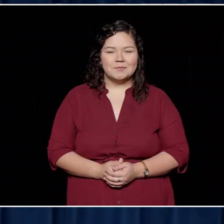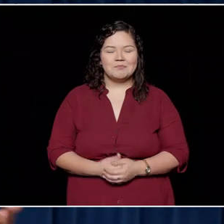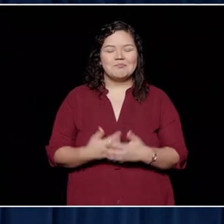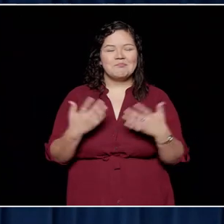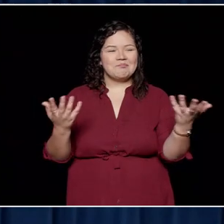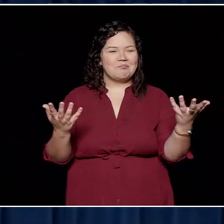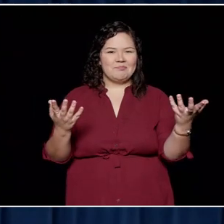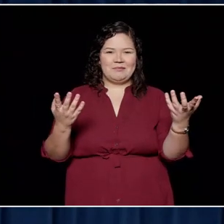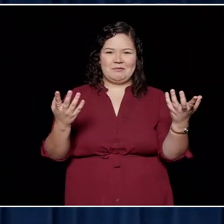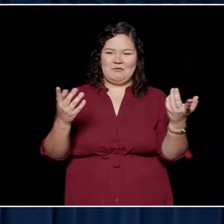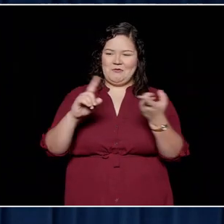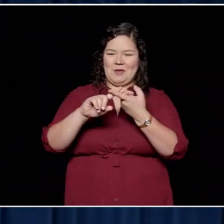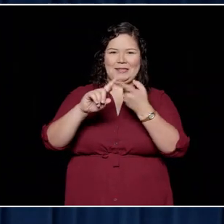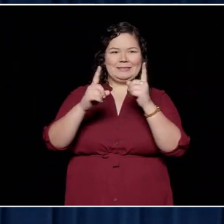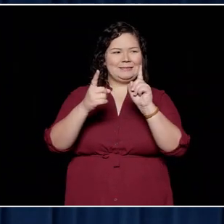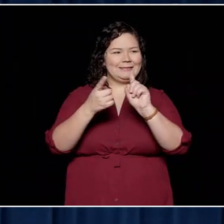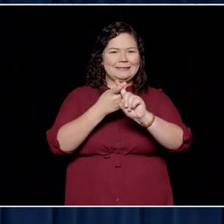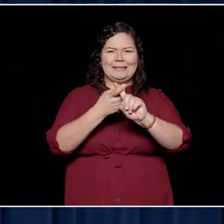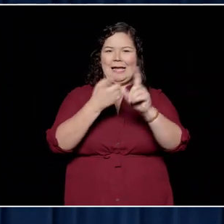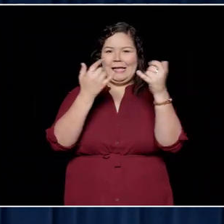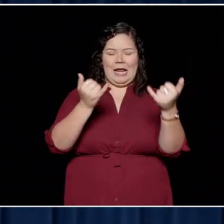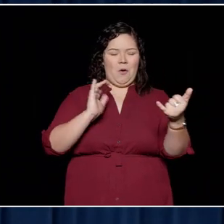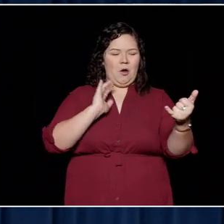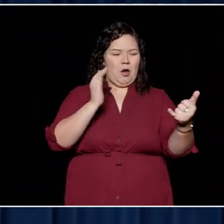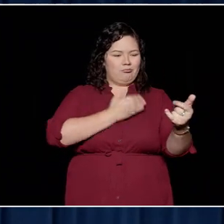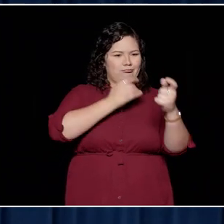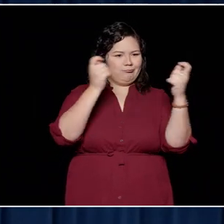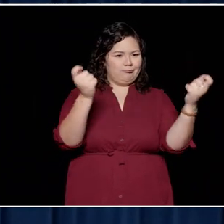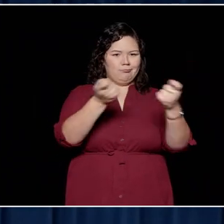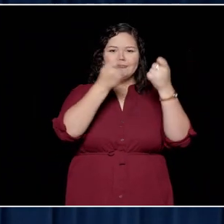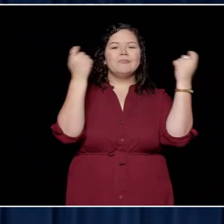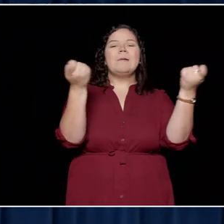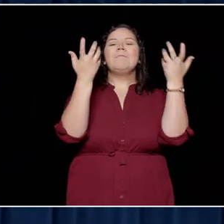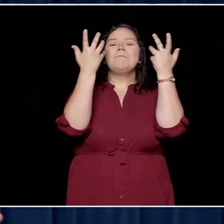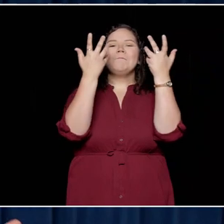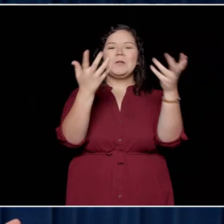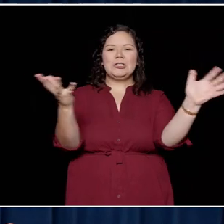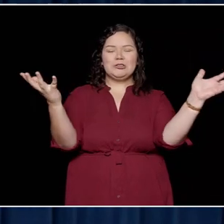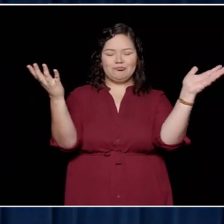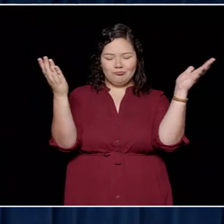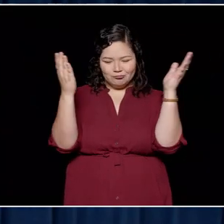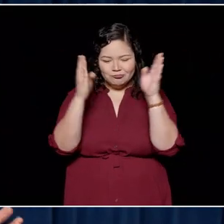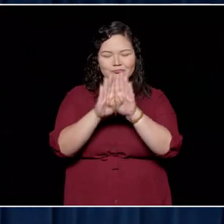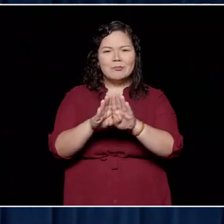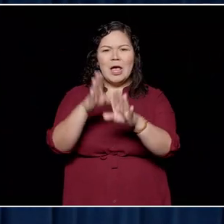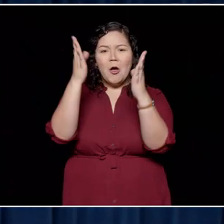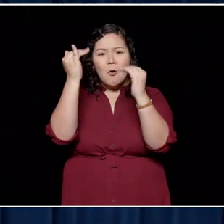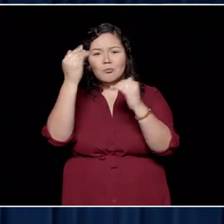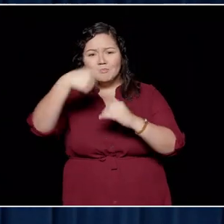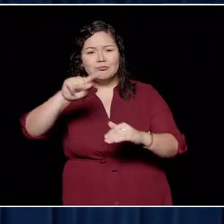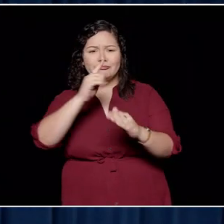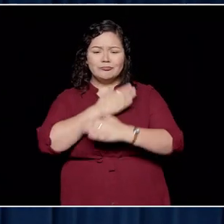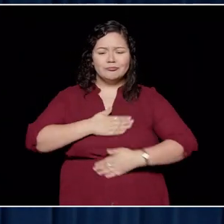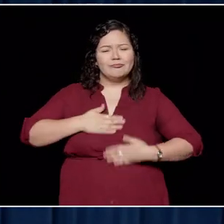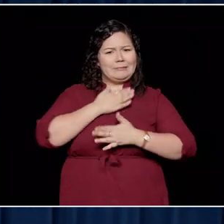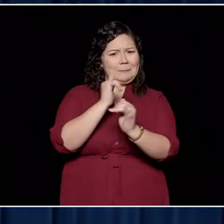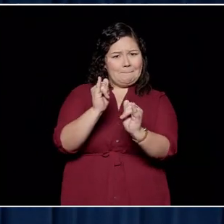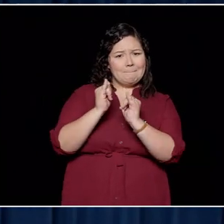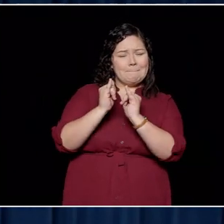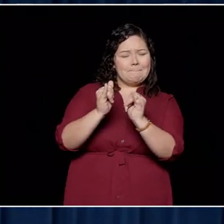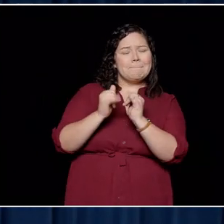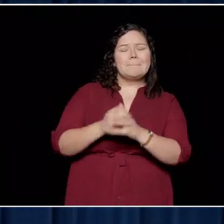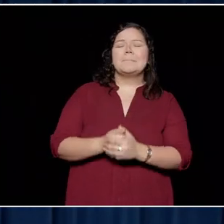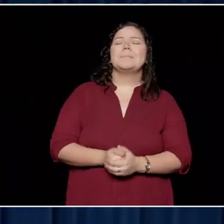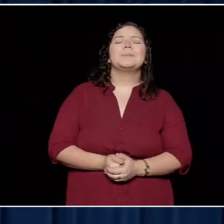Friends, this brings our celebration and ceremony to a close. I hope you have enjoyed it just as much as I have. As